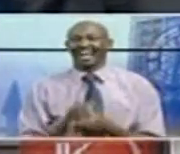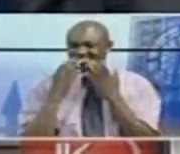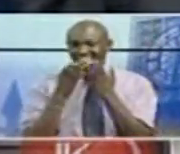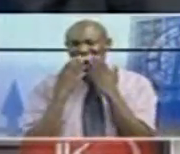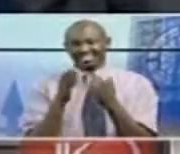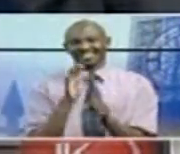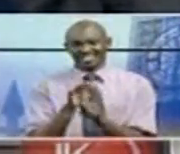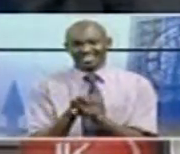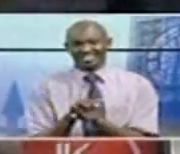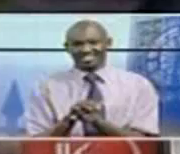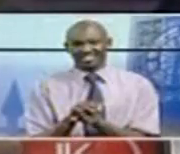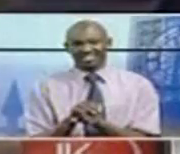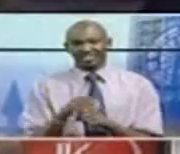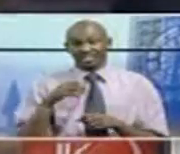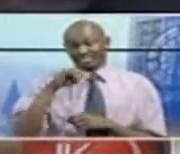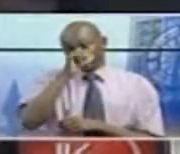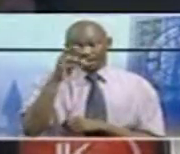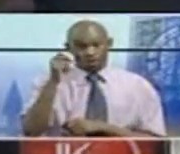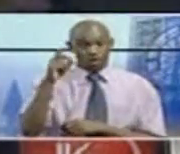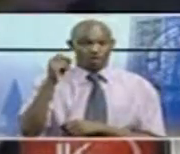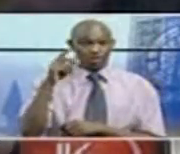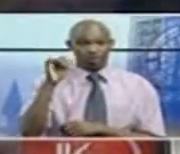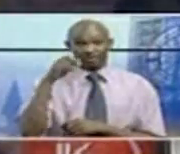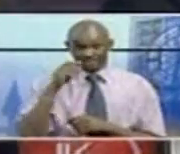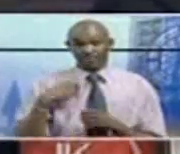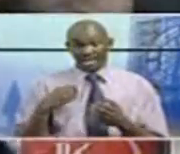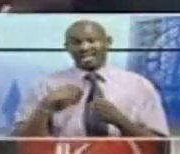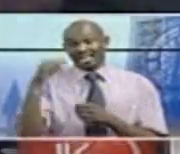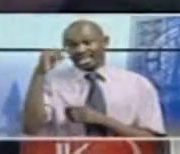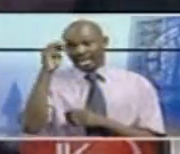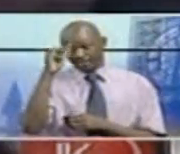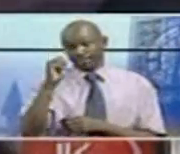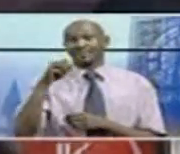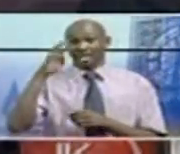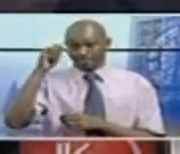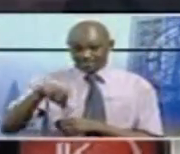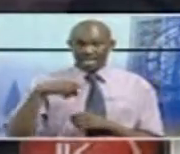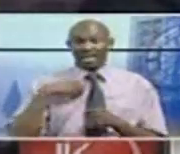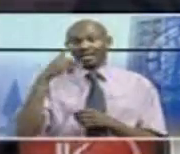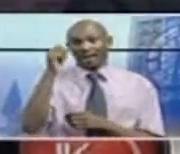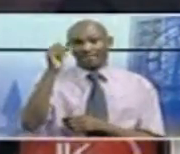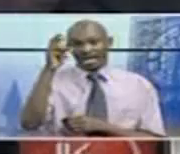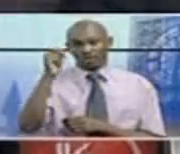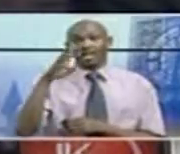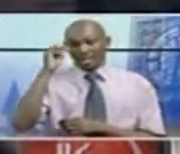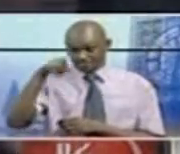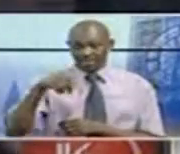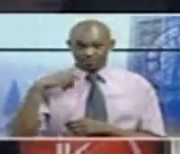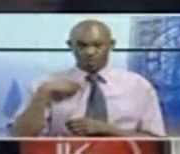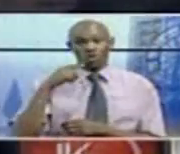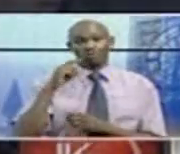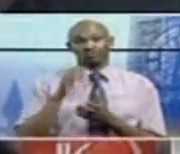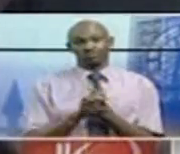Asante sana. Washington Jakoyo Midiwo, the MP for GEM, and Kabando Akabando, Member of Parliament for